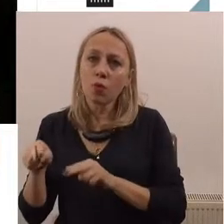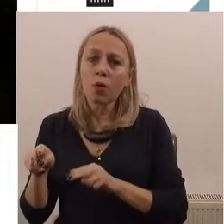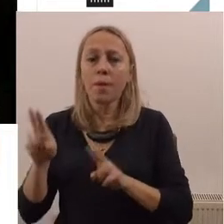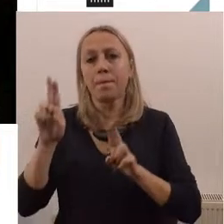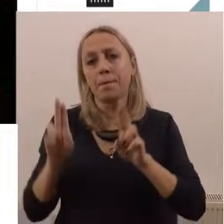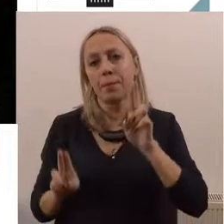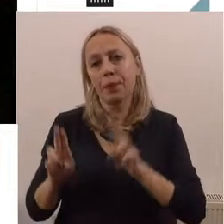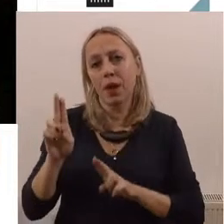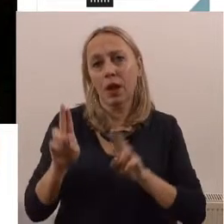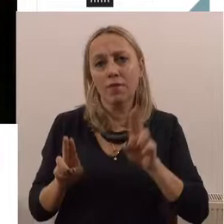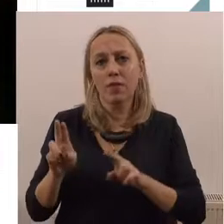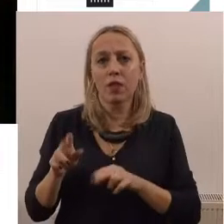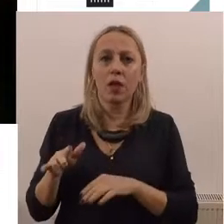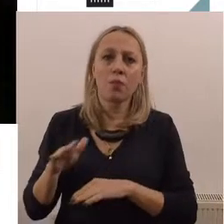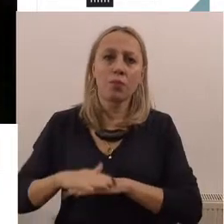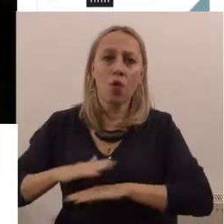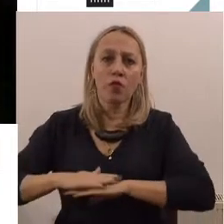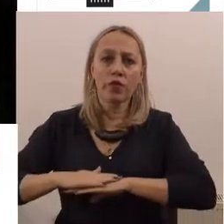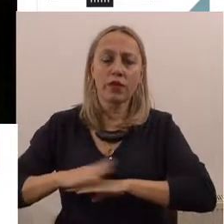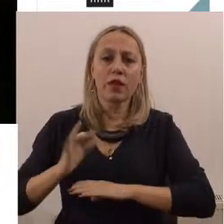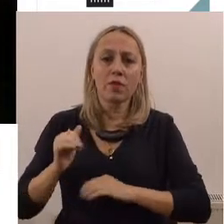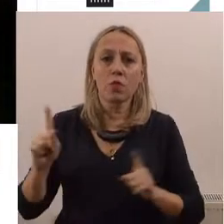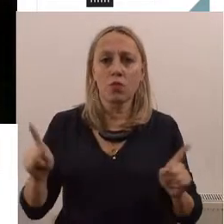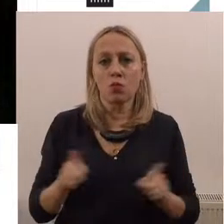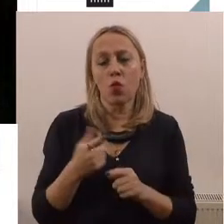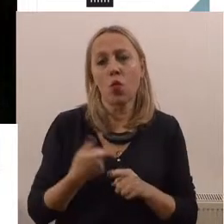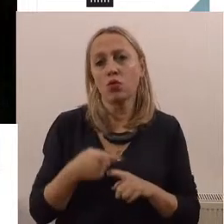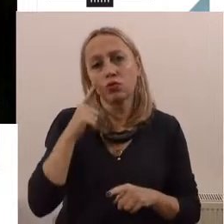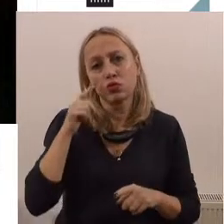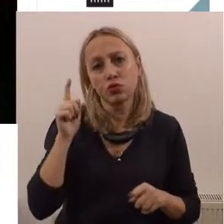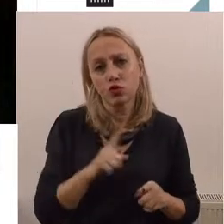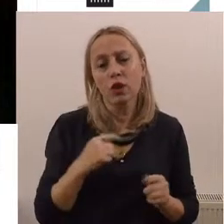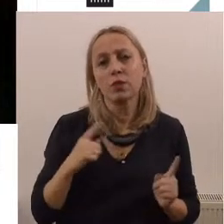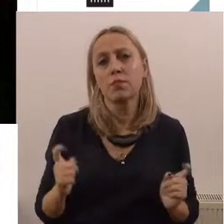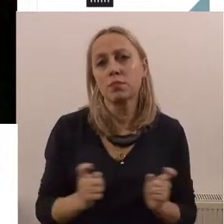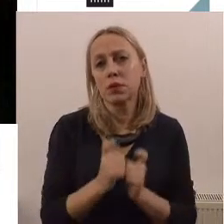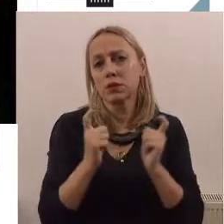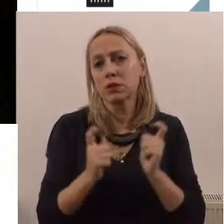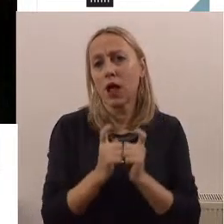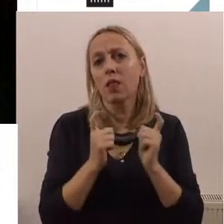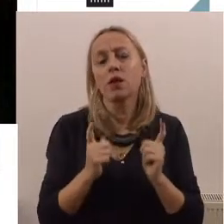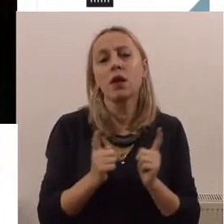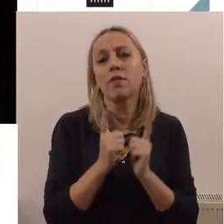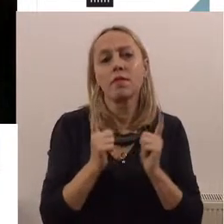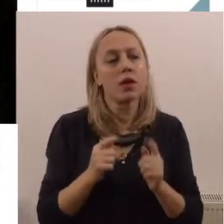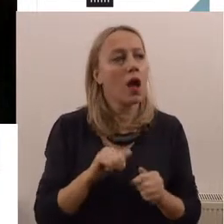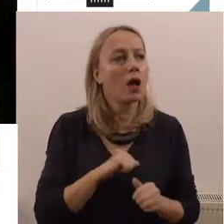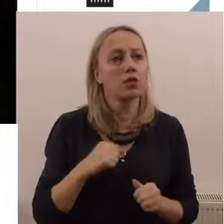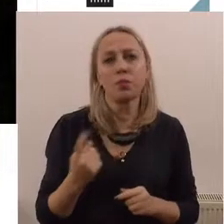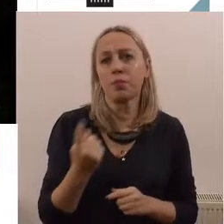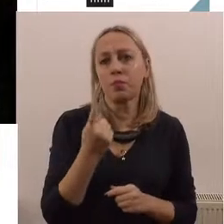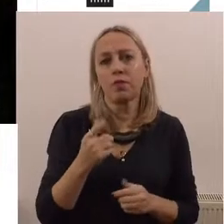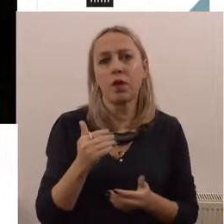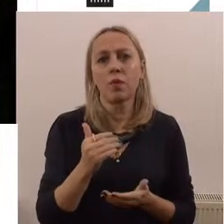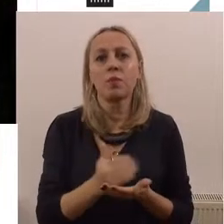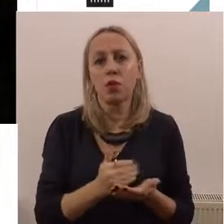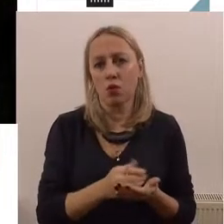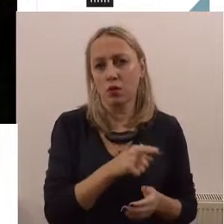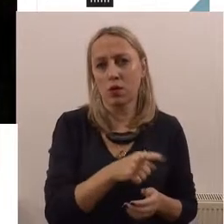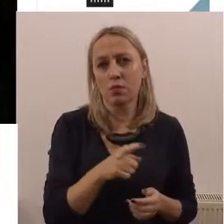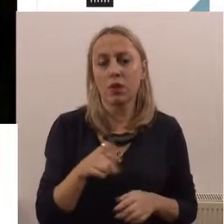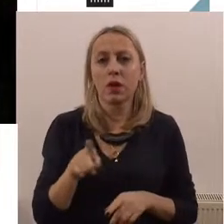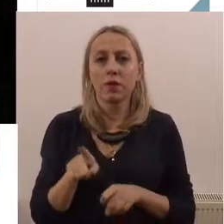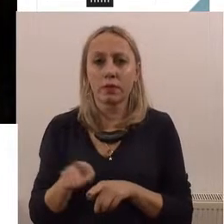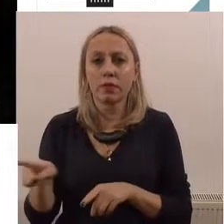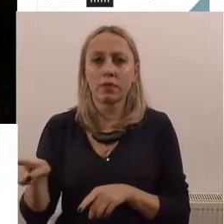These museum attendants normally look after a compliance with the rules, and